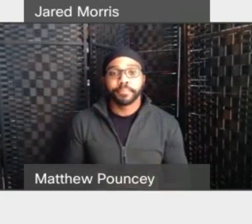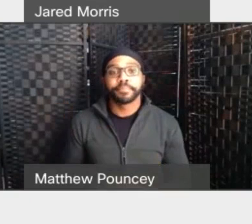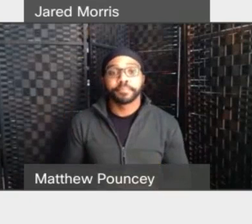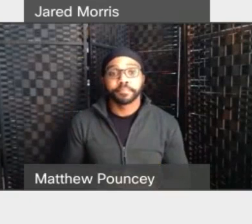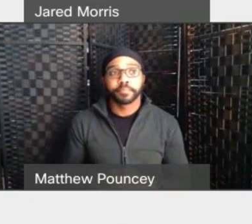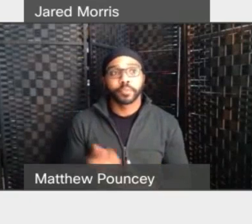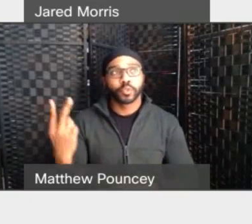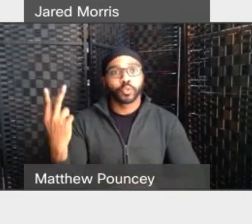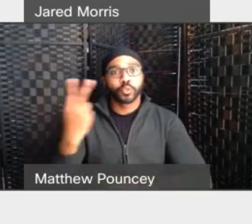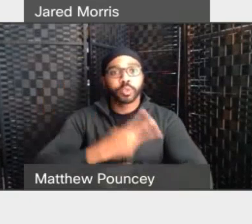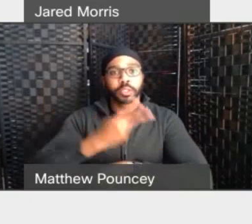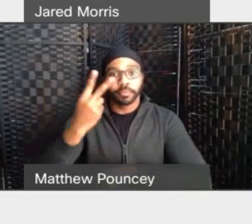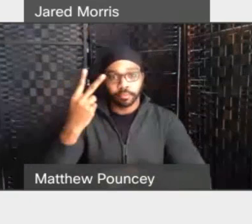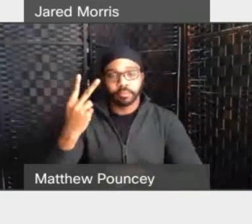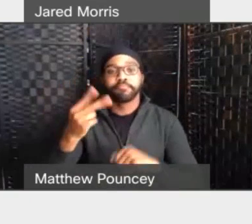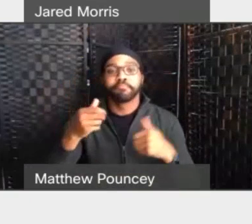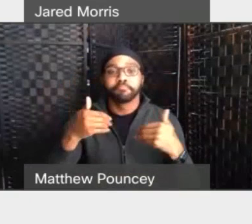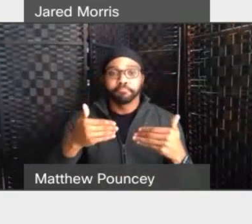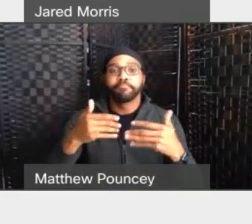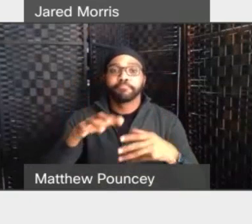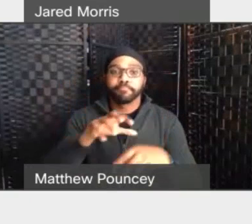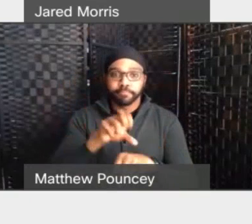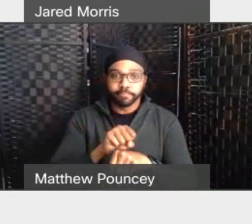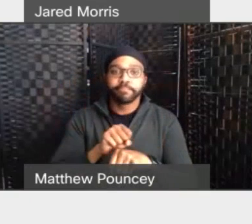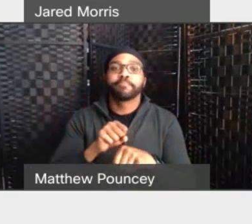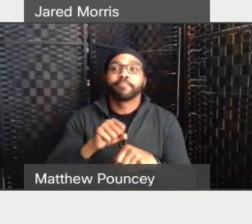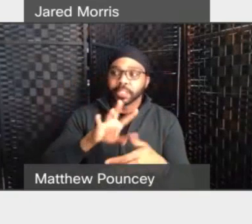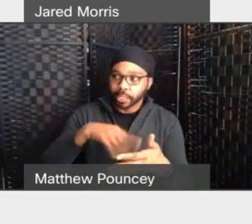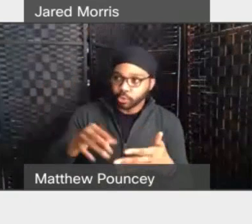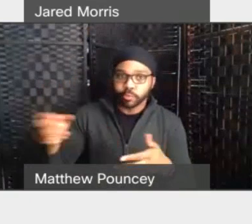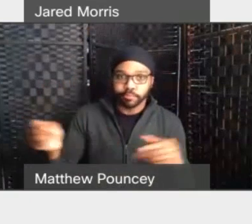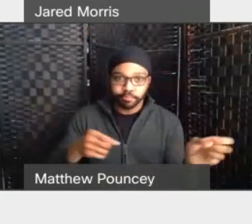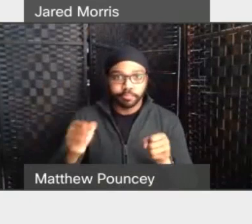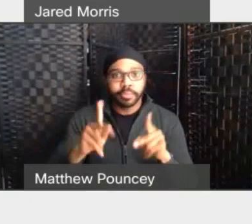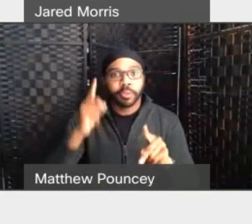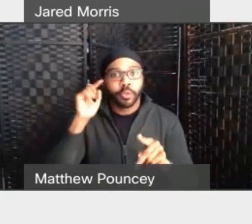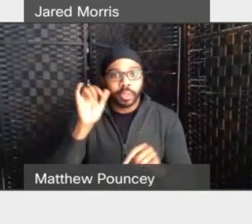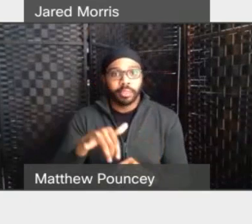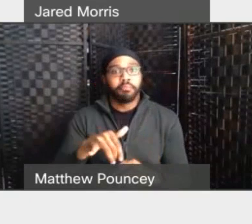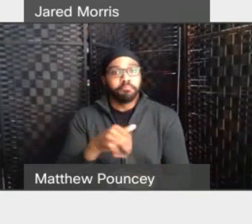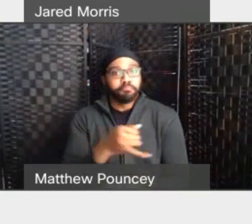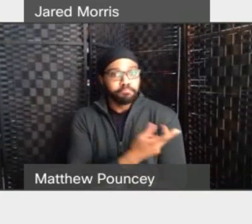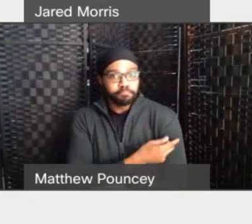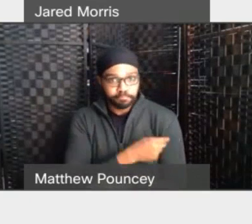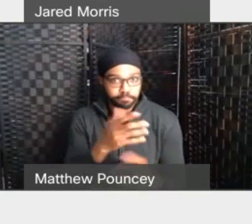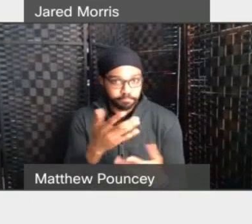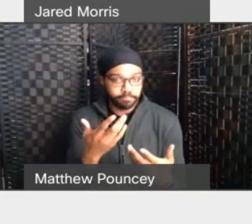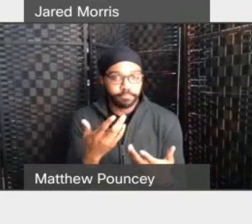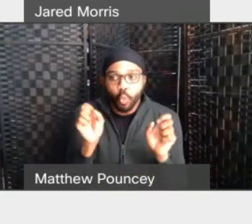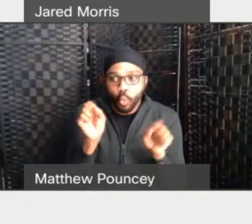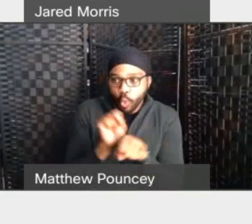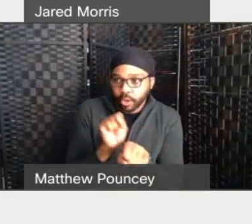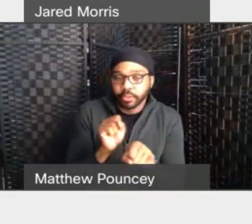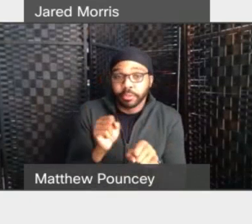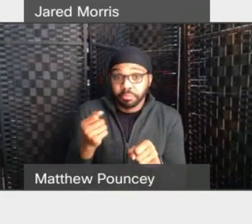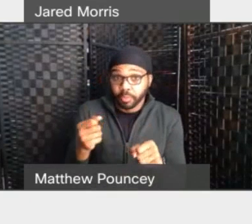2 days that we are scheduling people for right now, and we're working with them on the possibility of